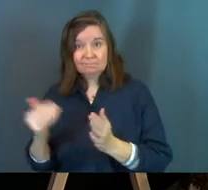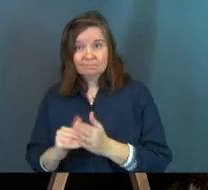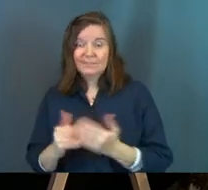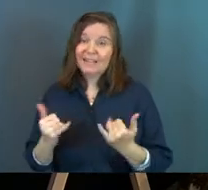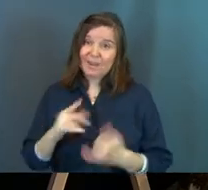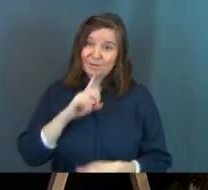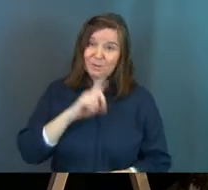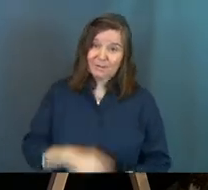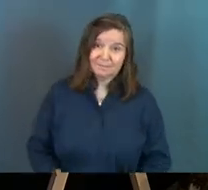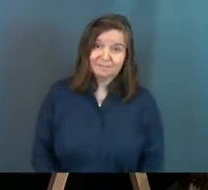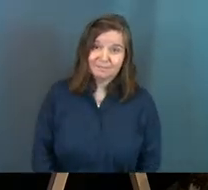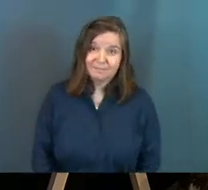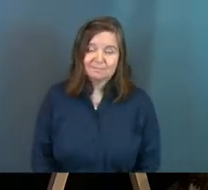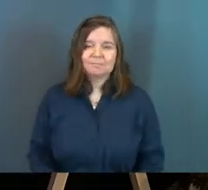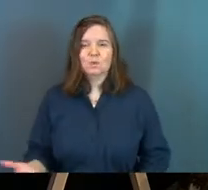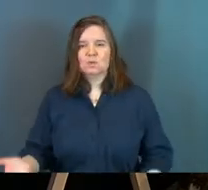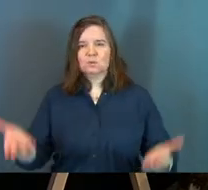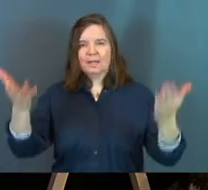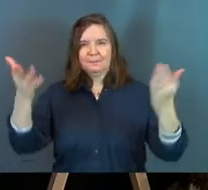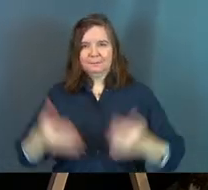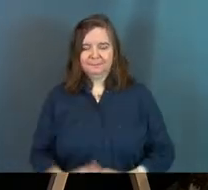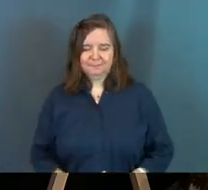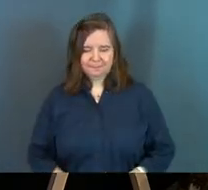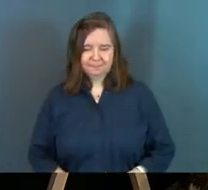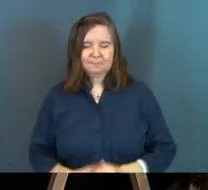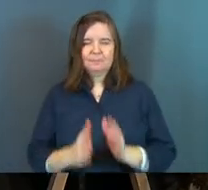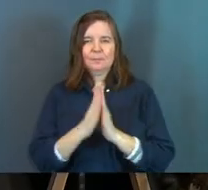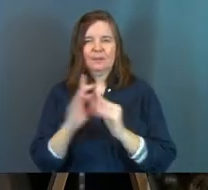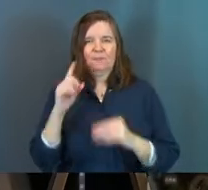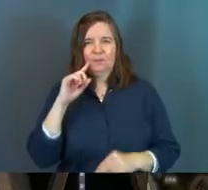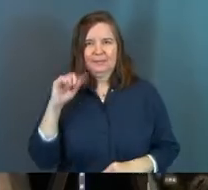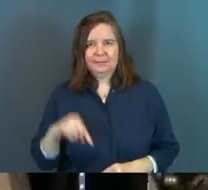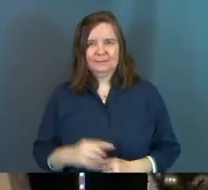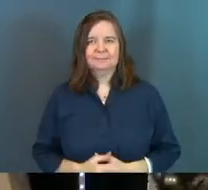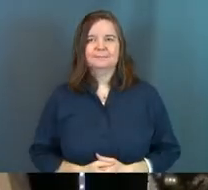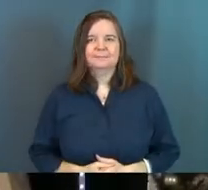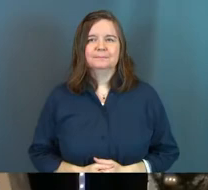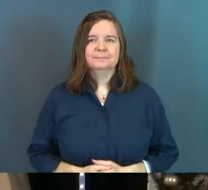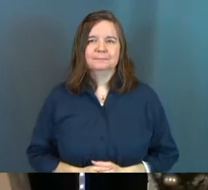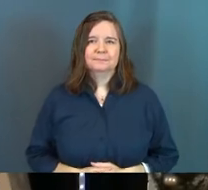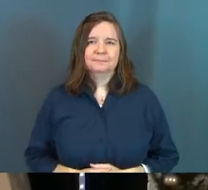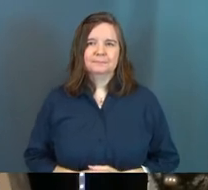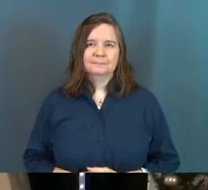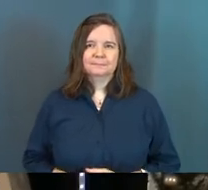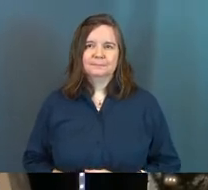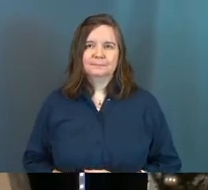Now it's real. Would you guys stand? Let's pray about this.